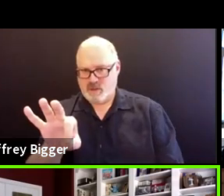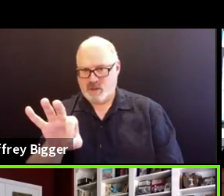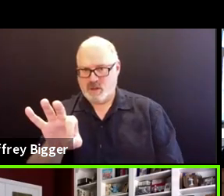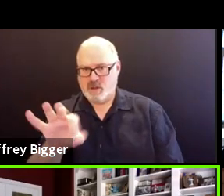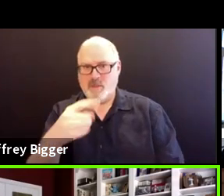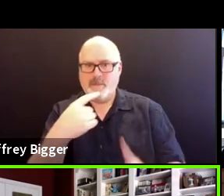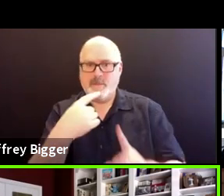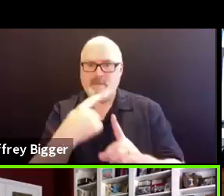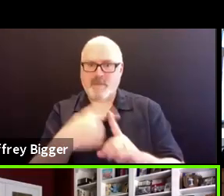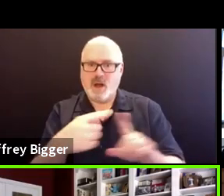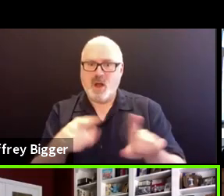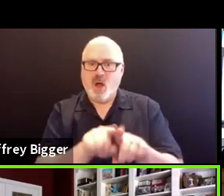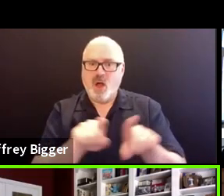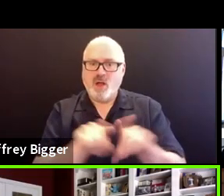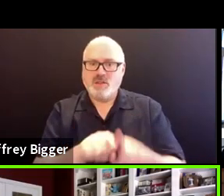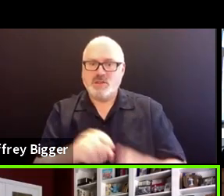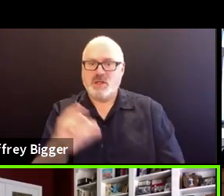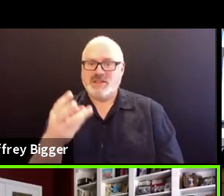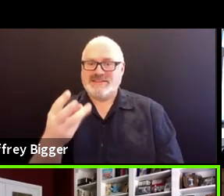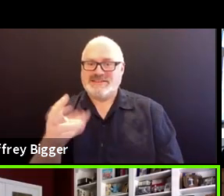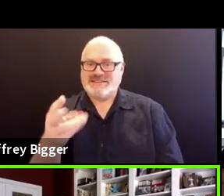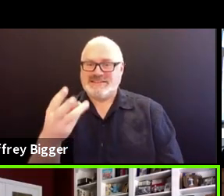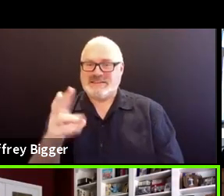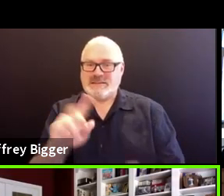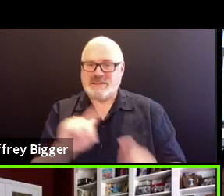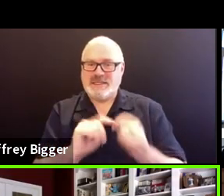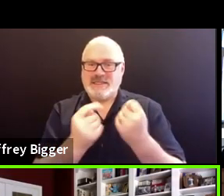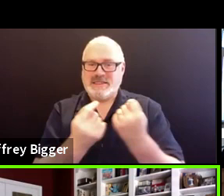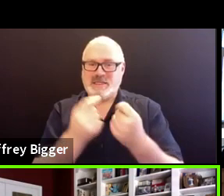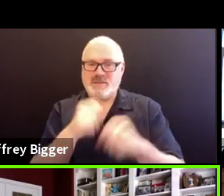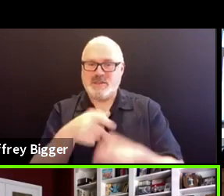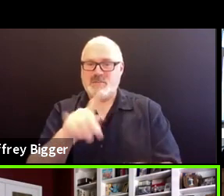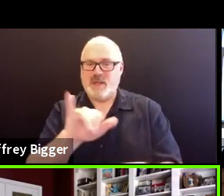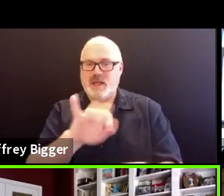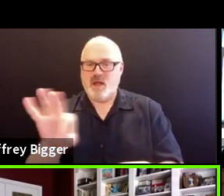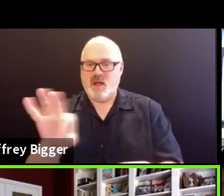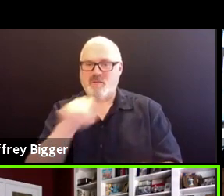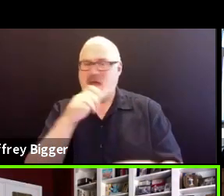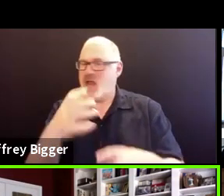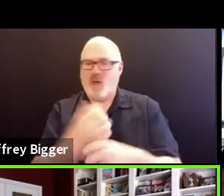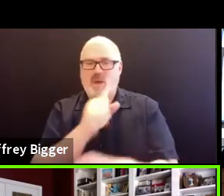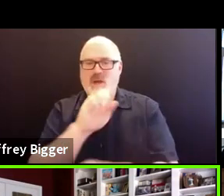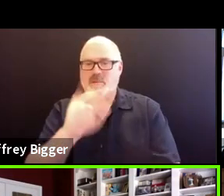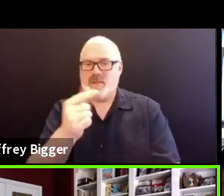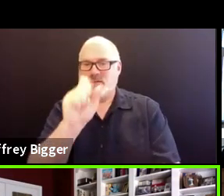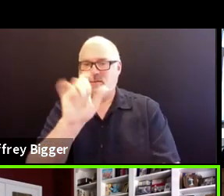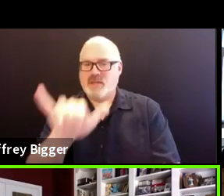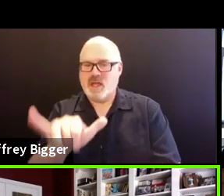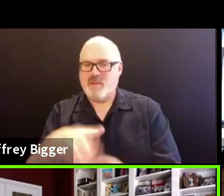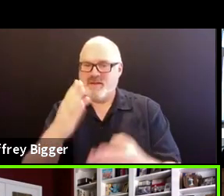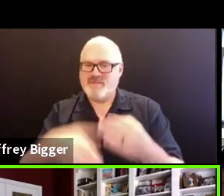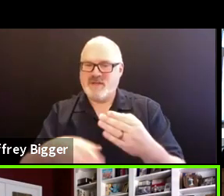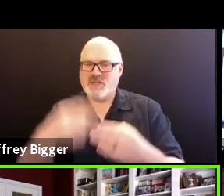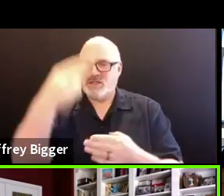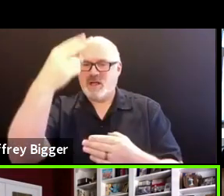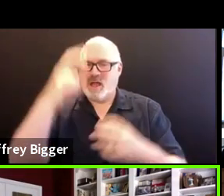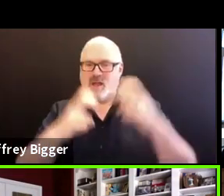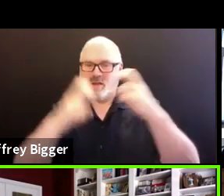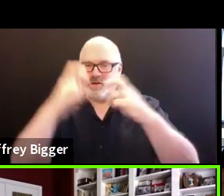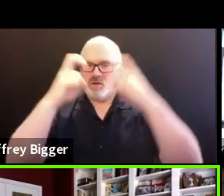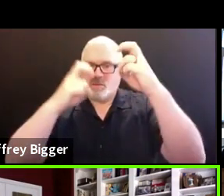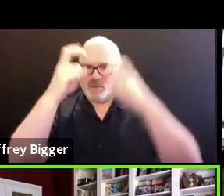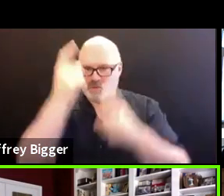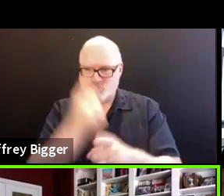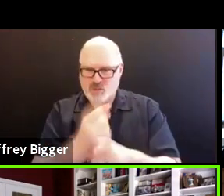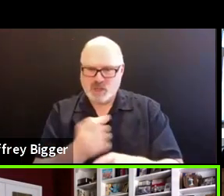could also get one of the 16 teams in the playoff appearance by not winning the Big Sky, but finishing high up in the rankings.